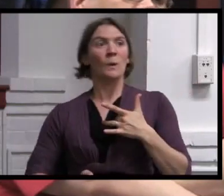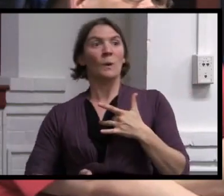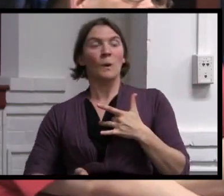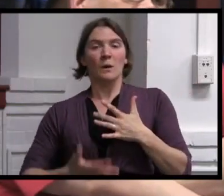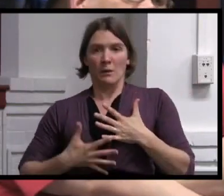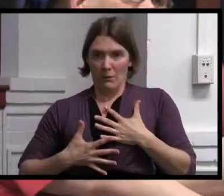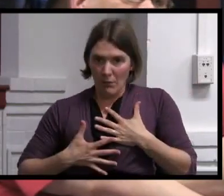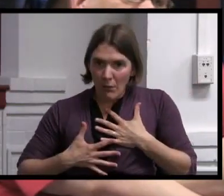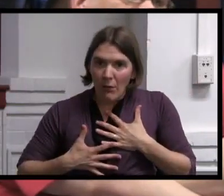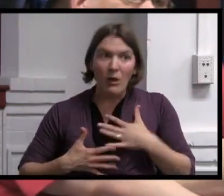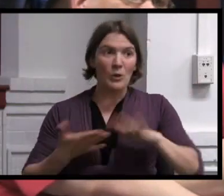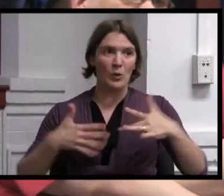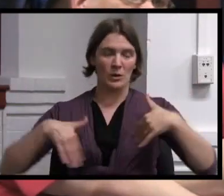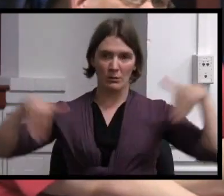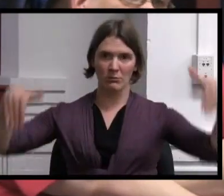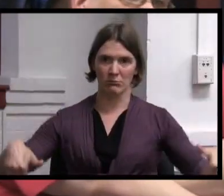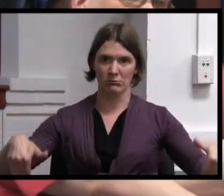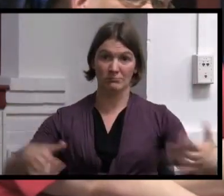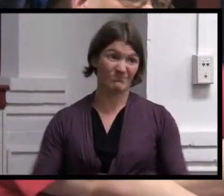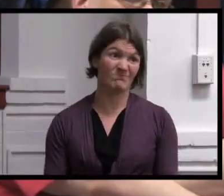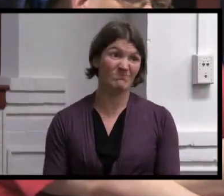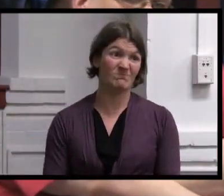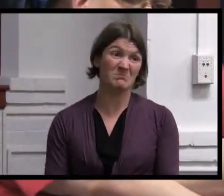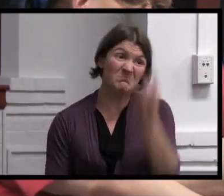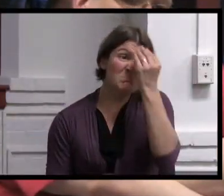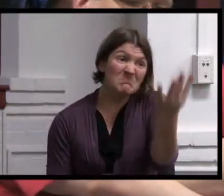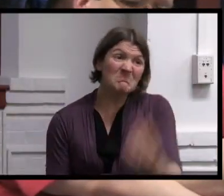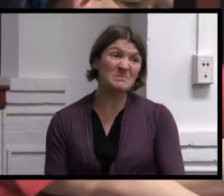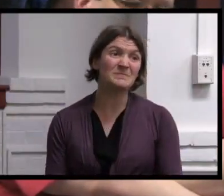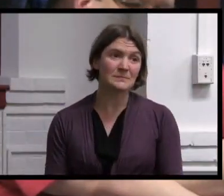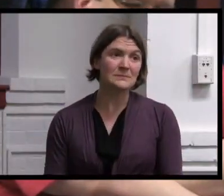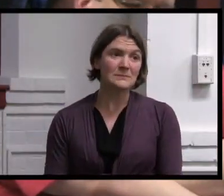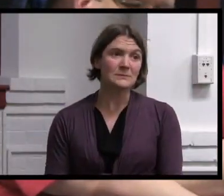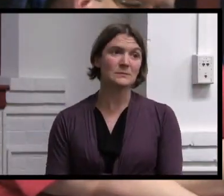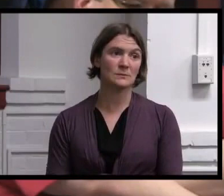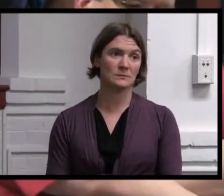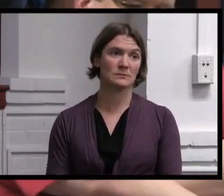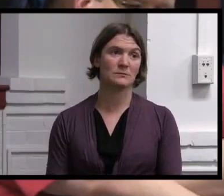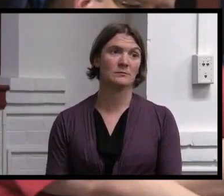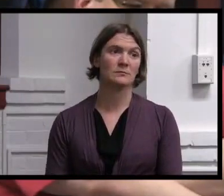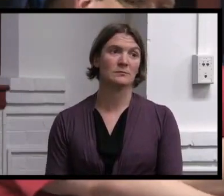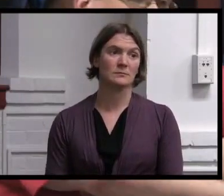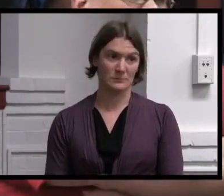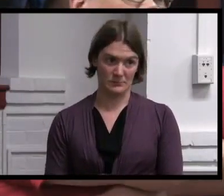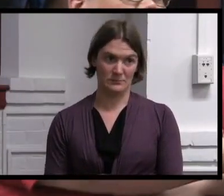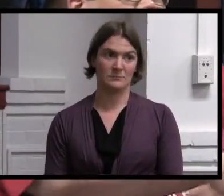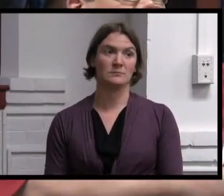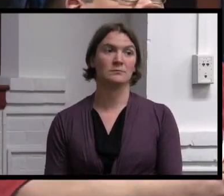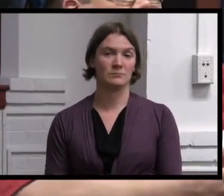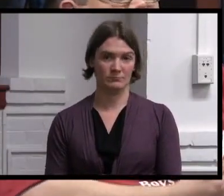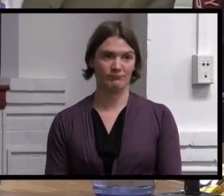feeling that it's created in the community, so. That's all I have. Thank you.